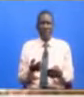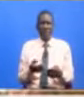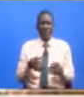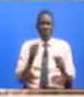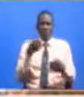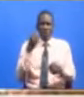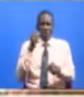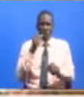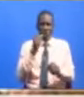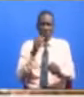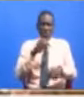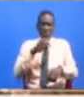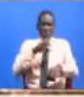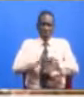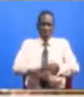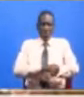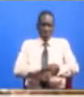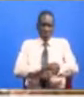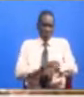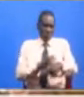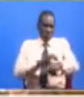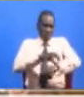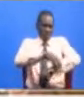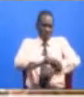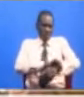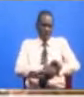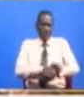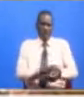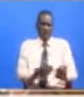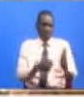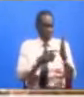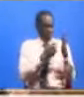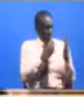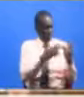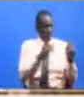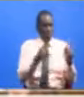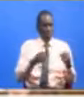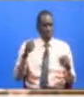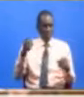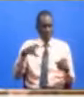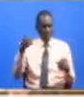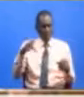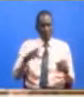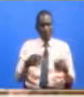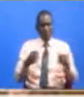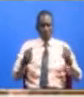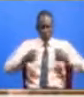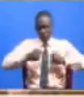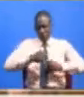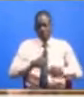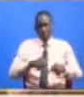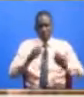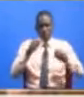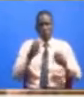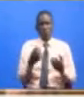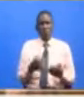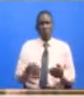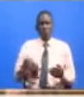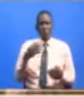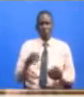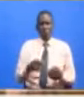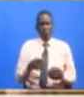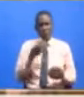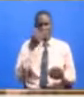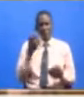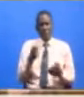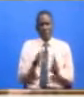can do like this and put it under your wrist and it will be reflecting. Even the vest, if it's possible, it will be always more